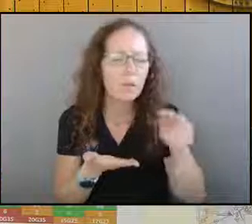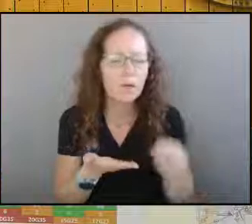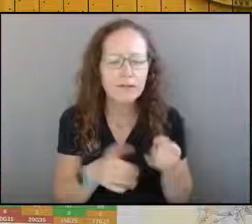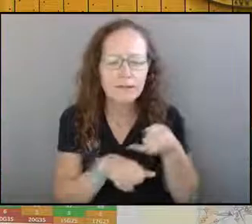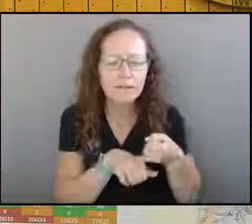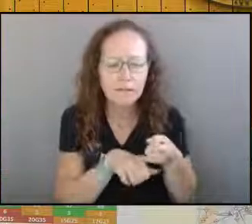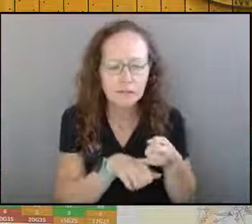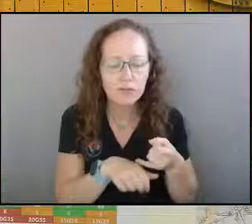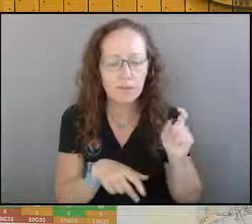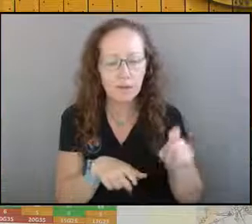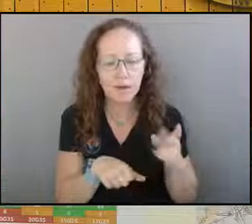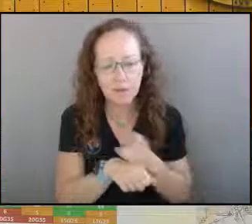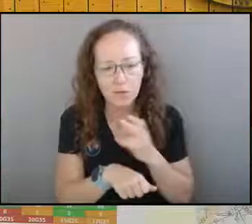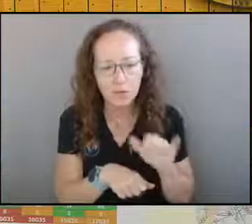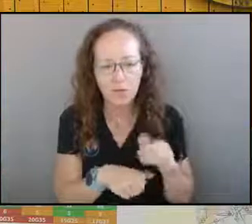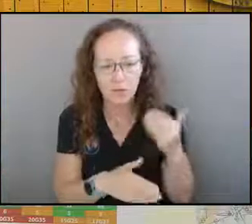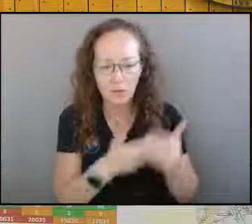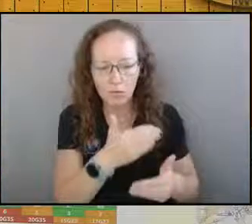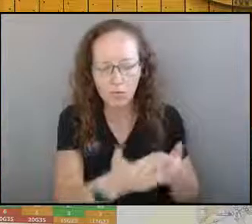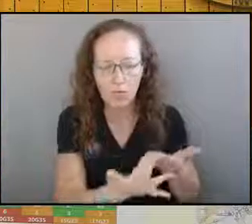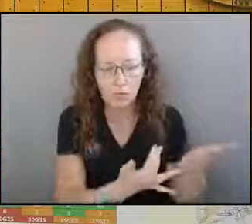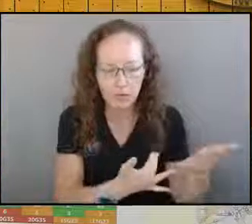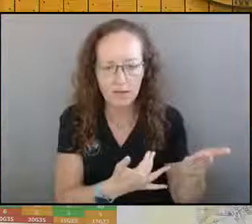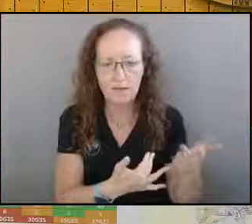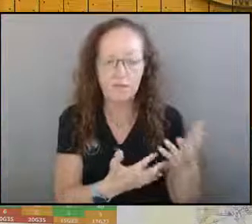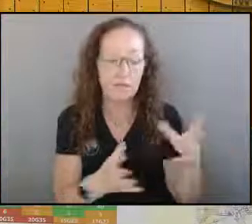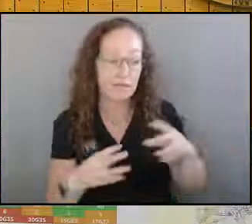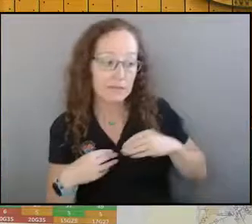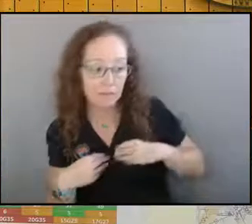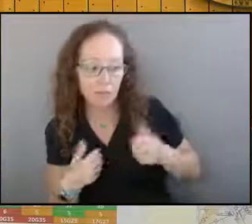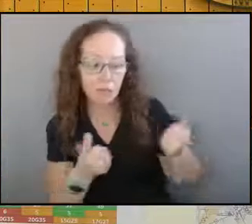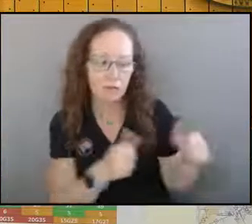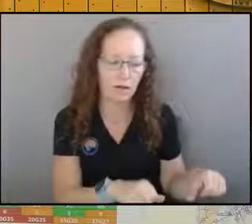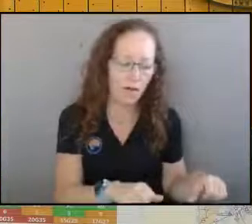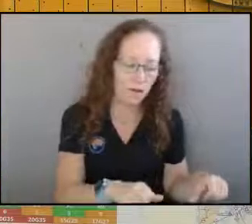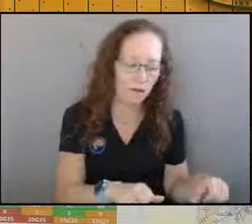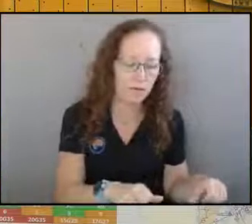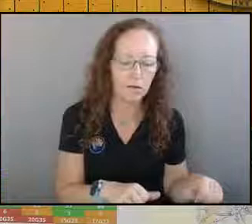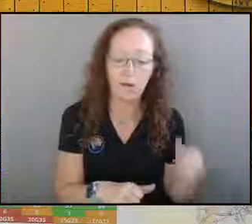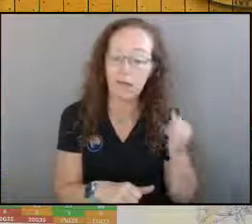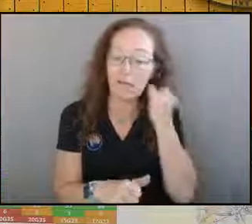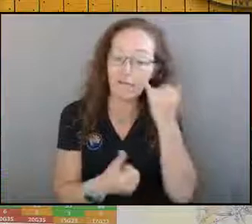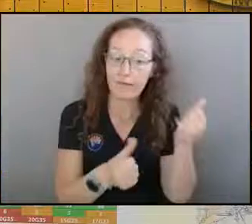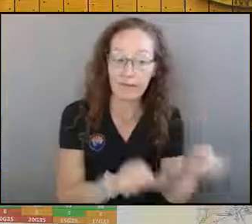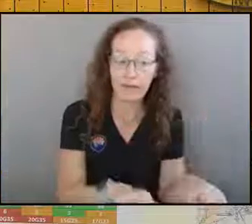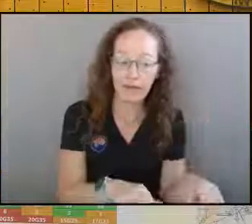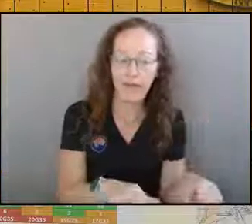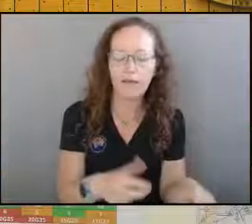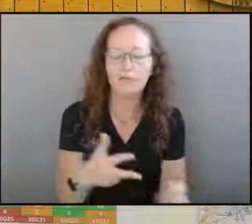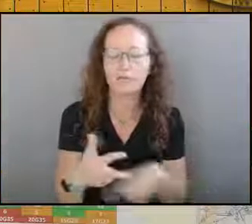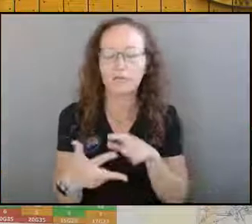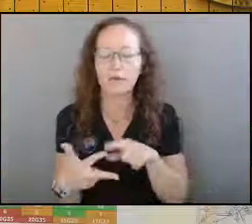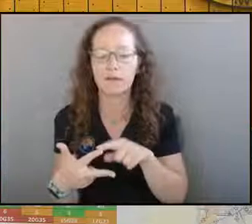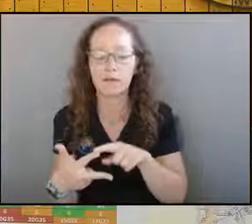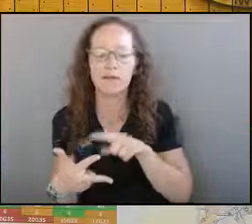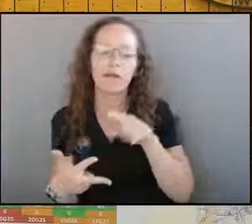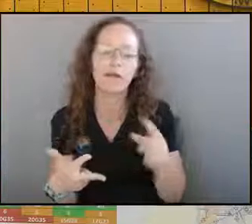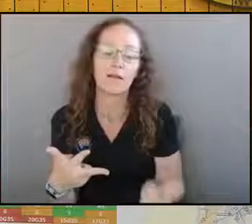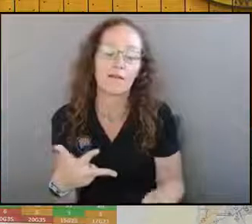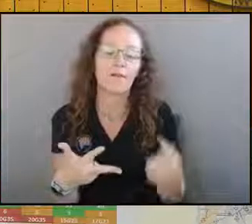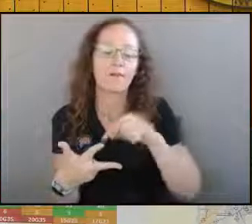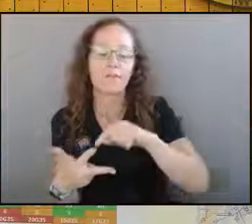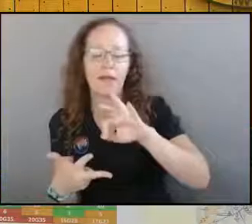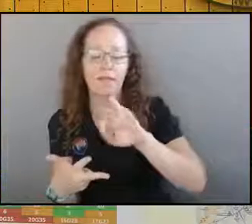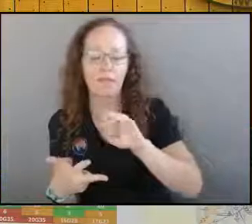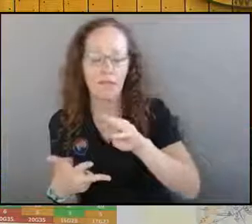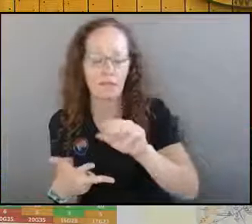get accepted or denied. But when that happens, FEMA can kick in and help with additional assistance with whatever